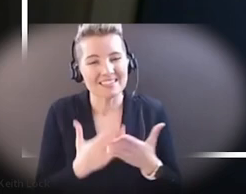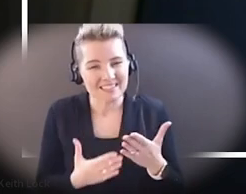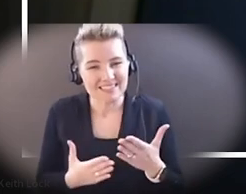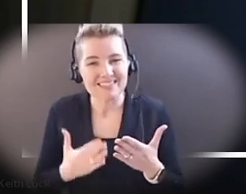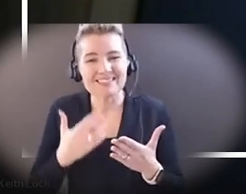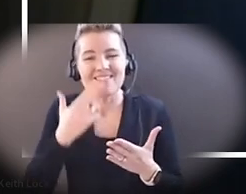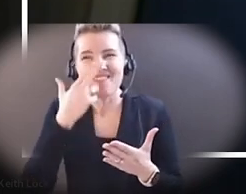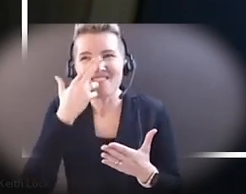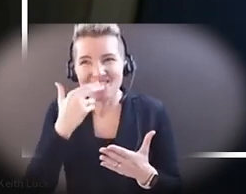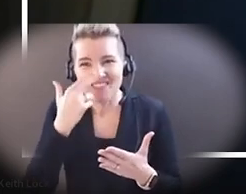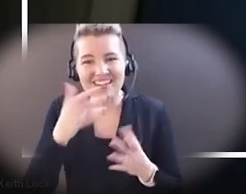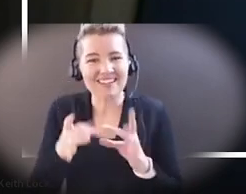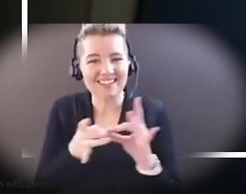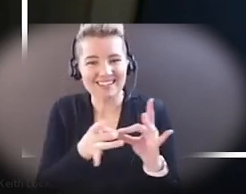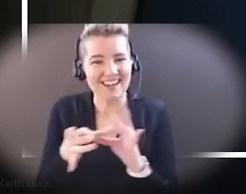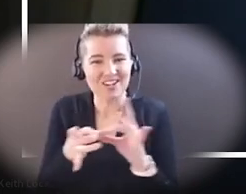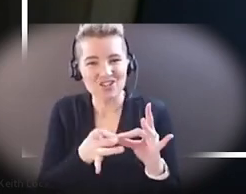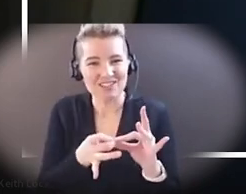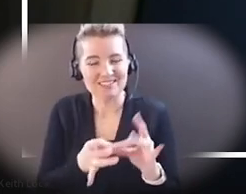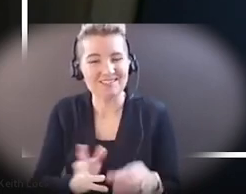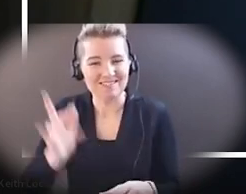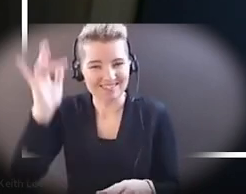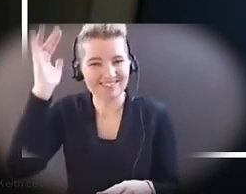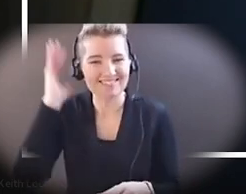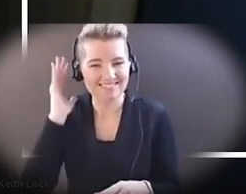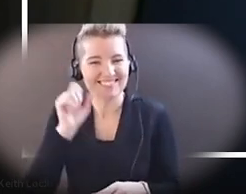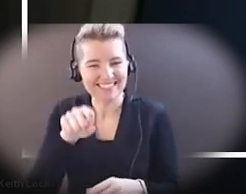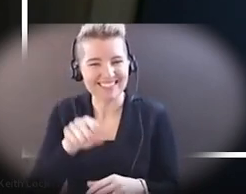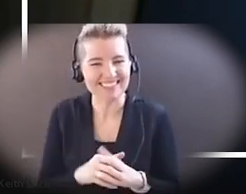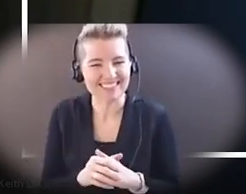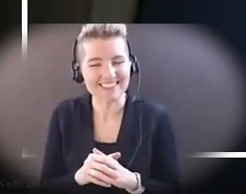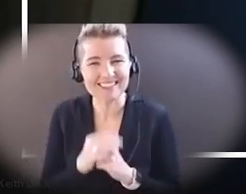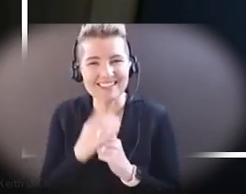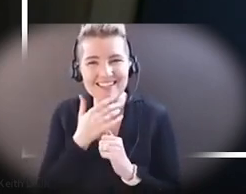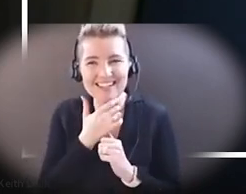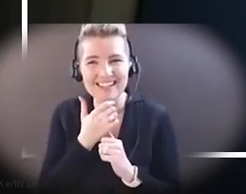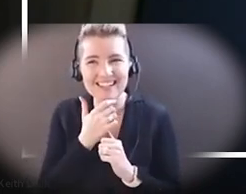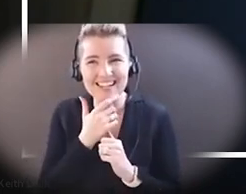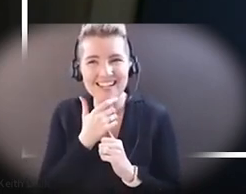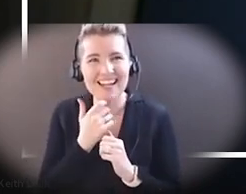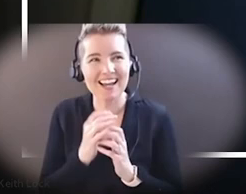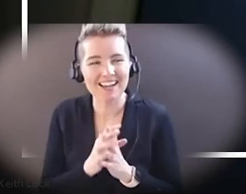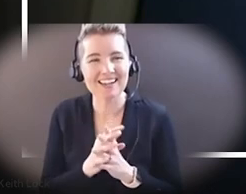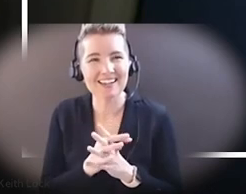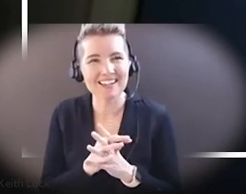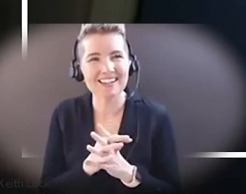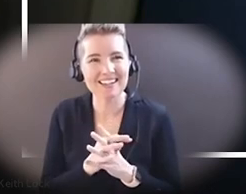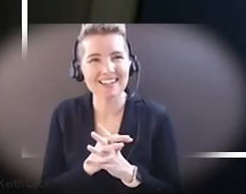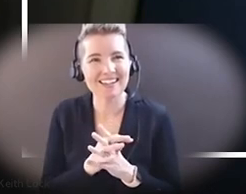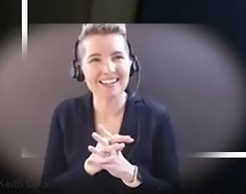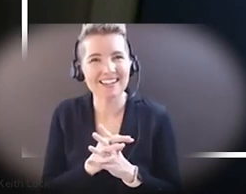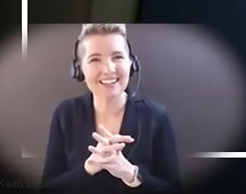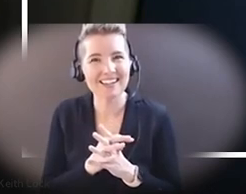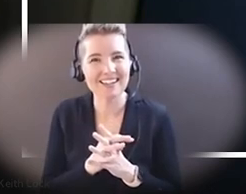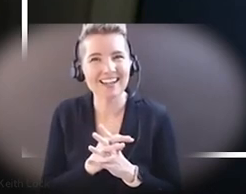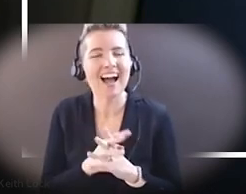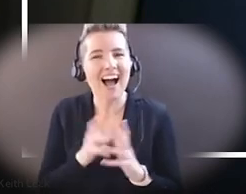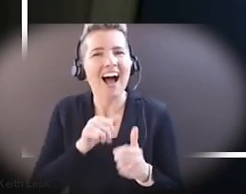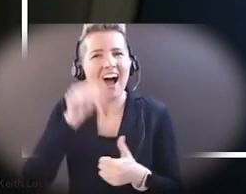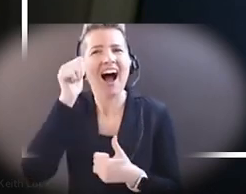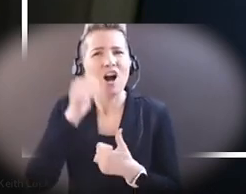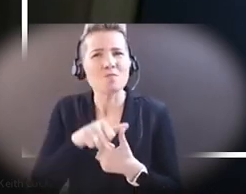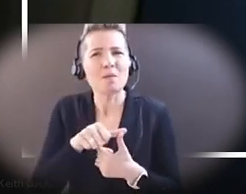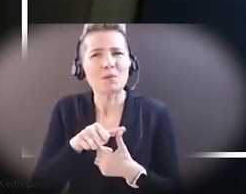way back in those days. Just really a lot, You know, I remember the store, they had